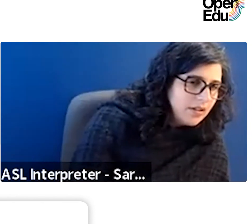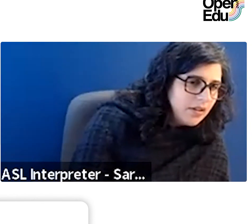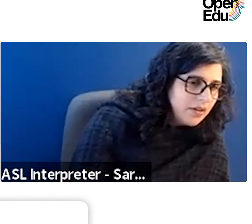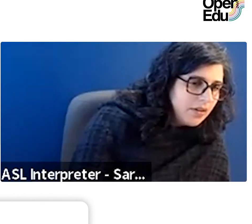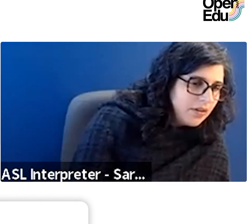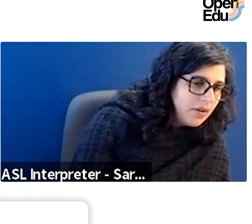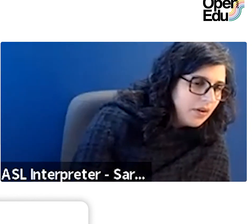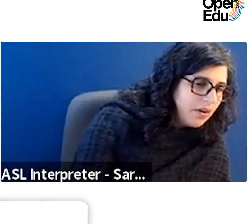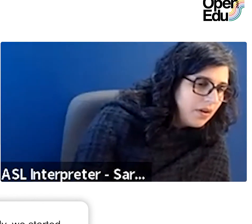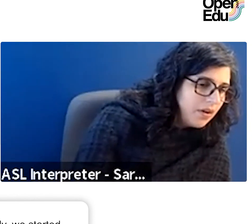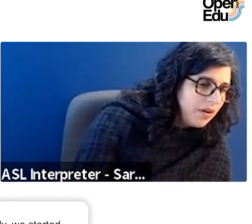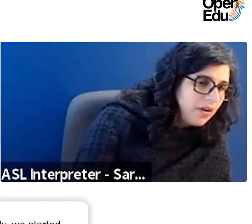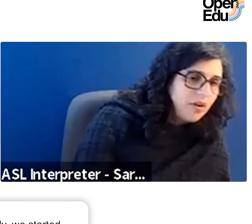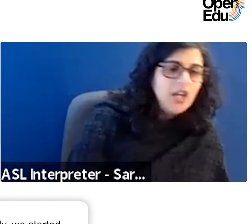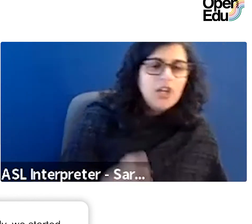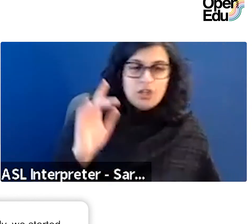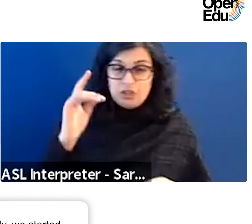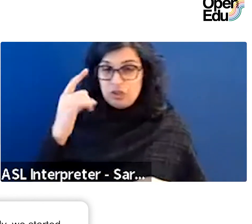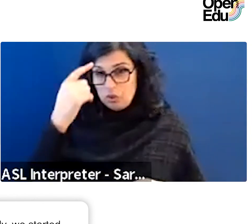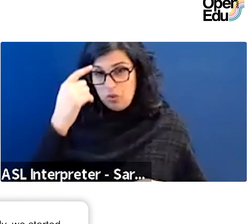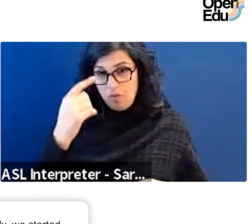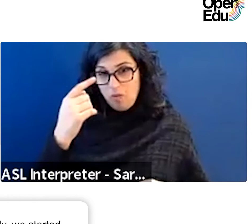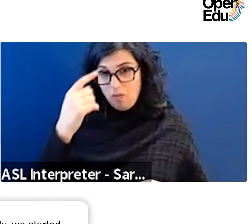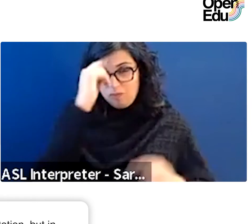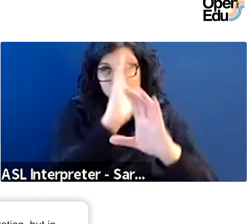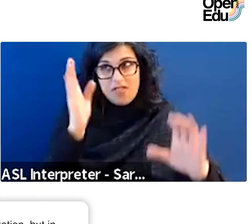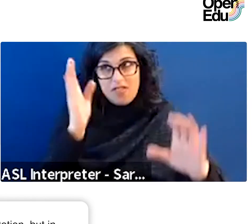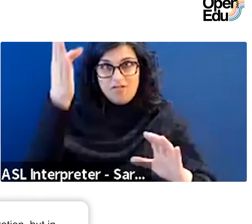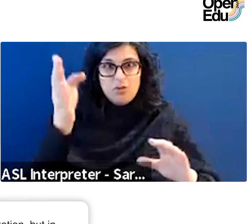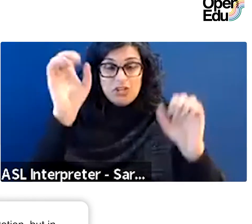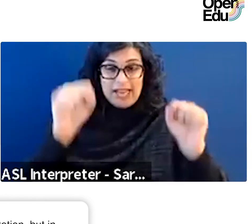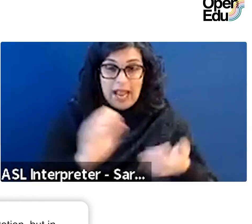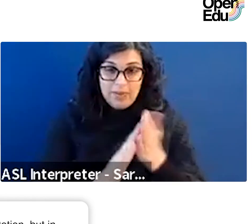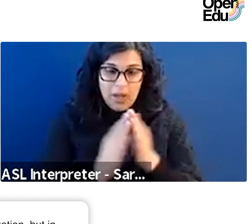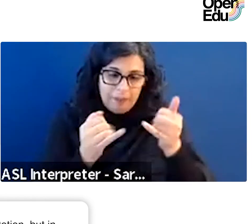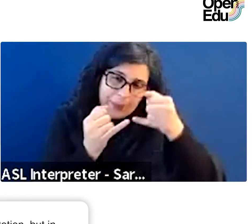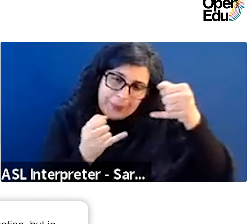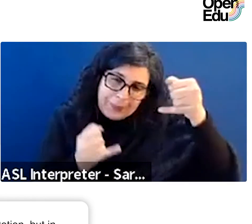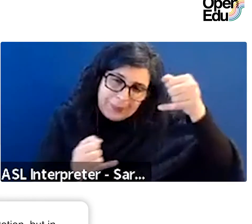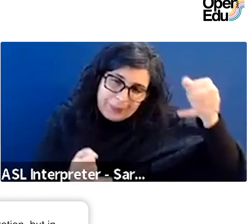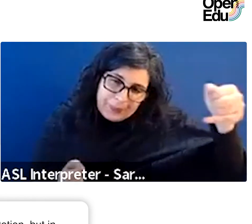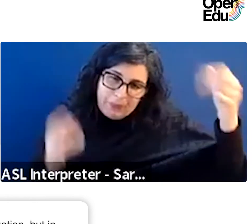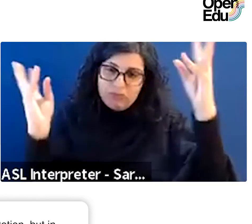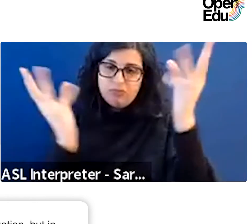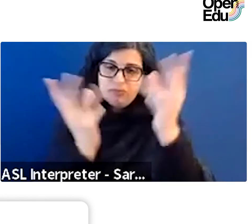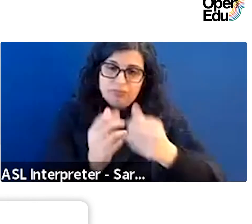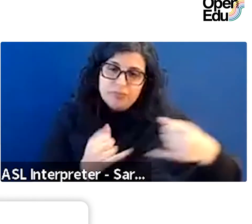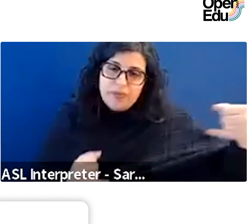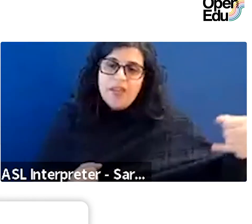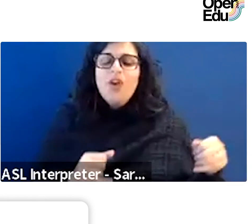thread? yeah. Yes, so we didn't share it yet in this presentation, but in some of our other